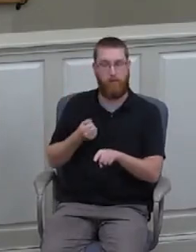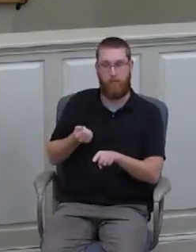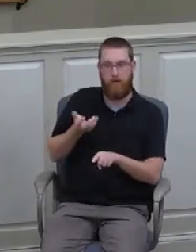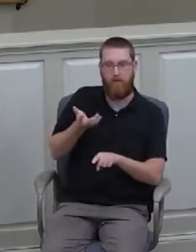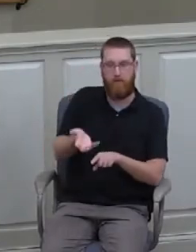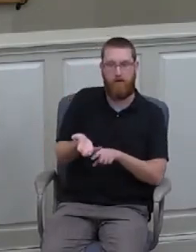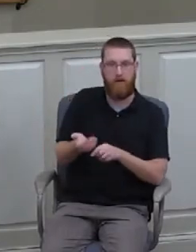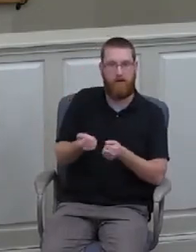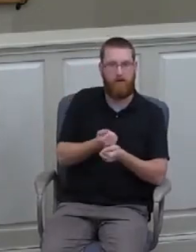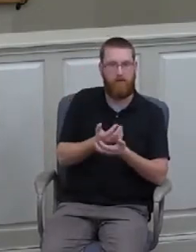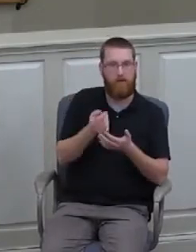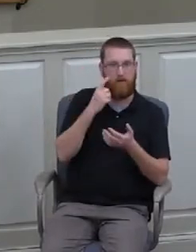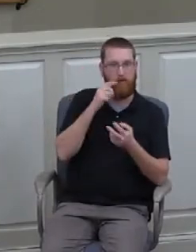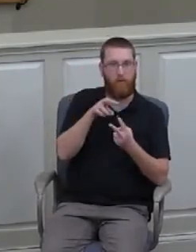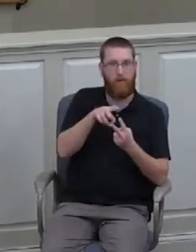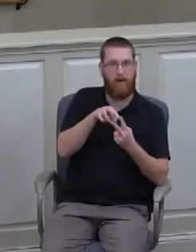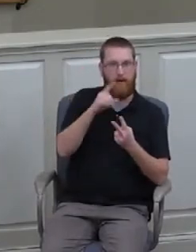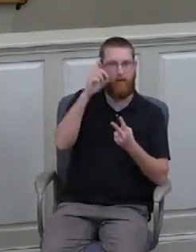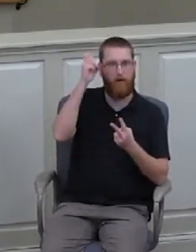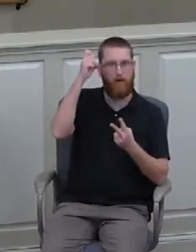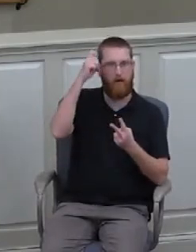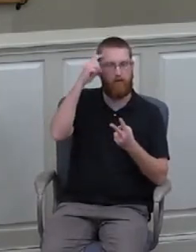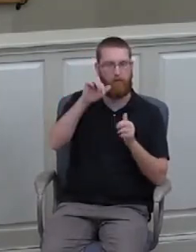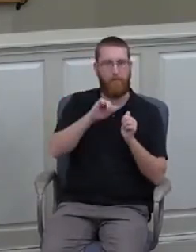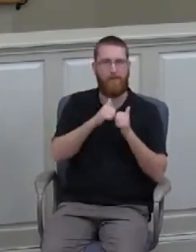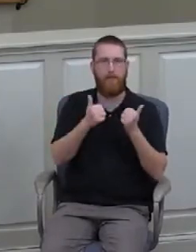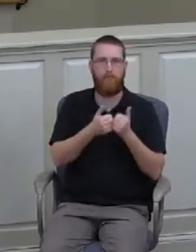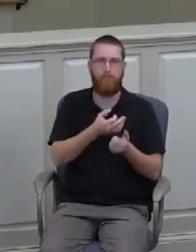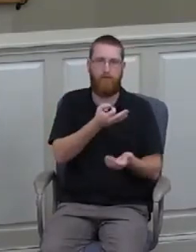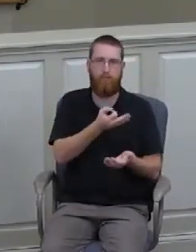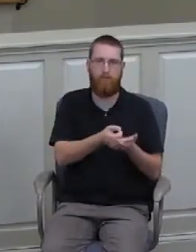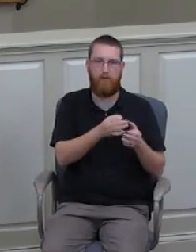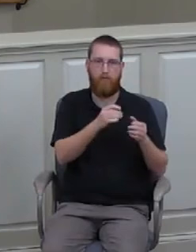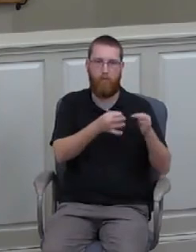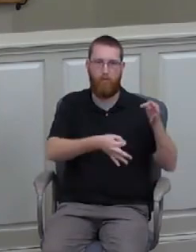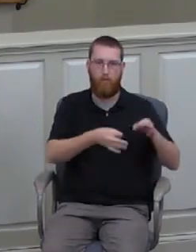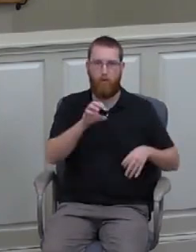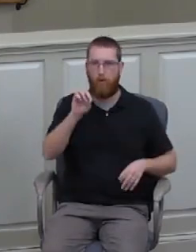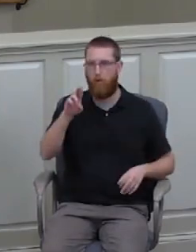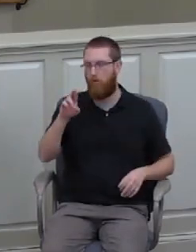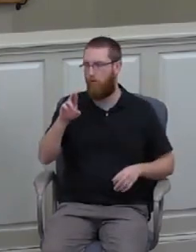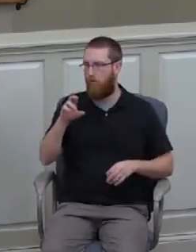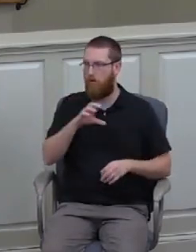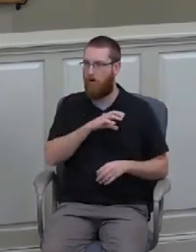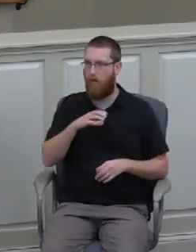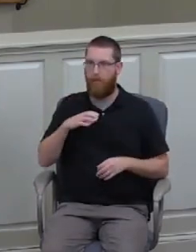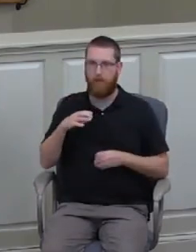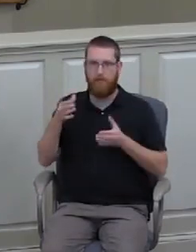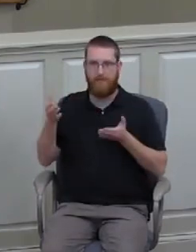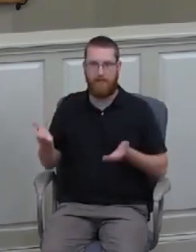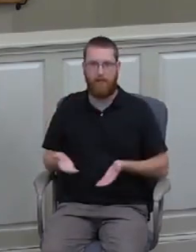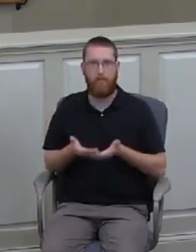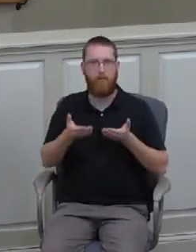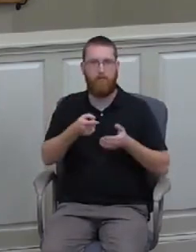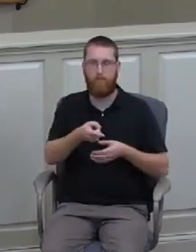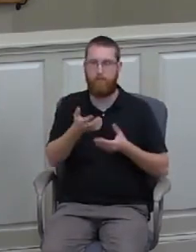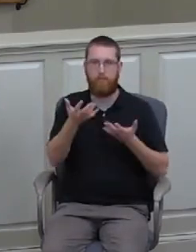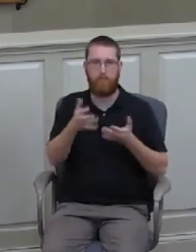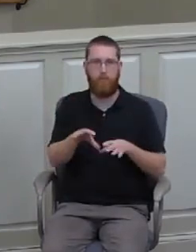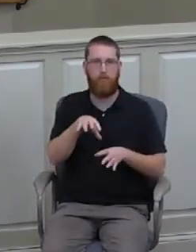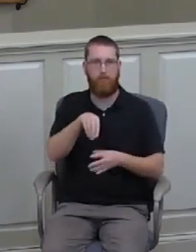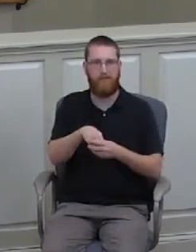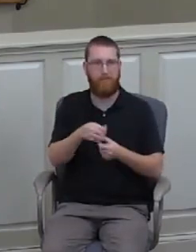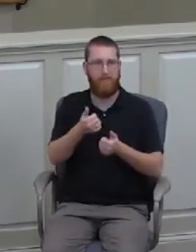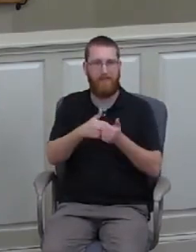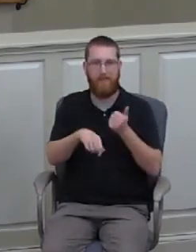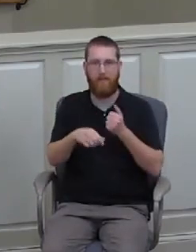provisions for either governmental agency to, if for some reason they don't want to participate, the